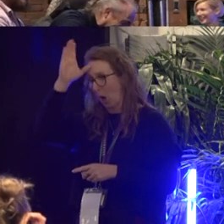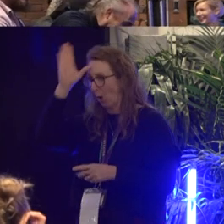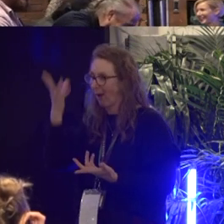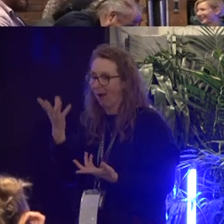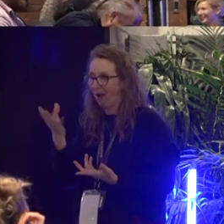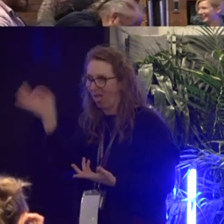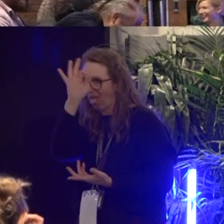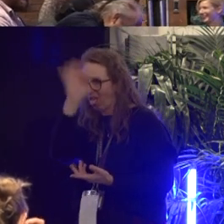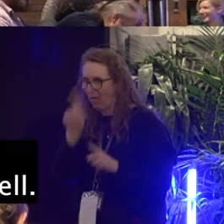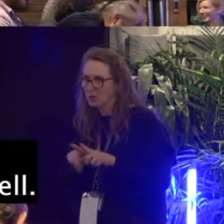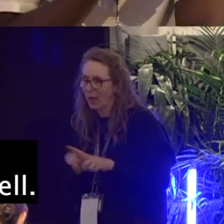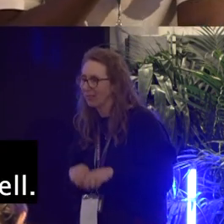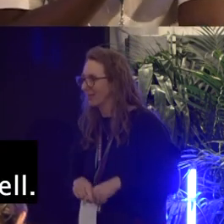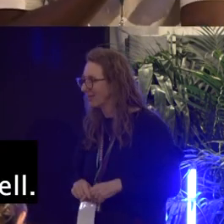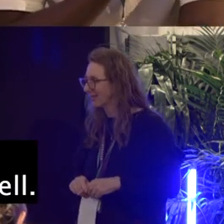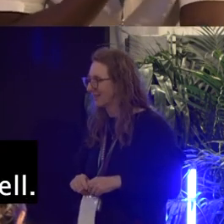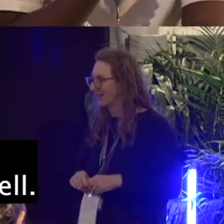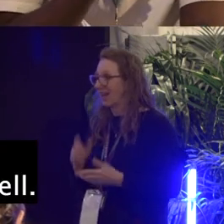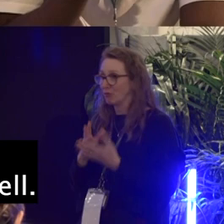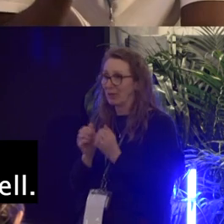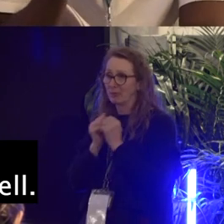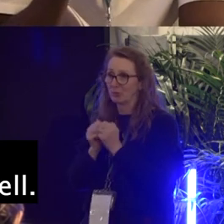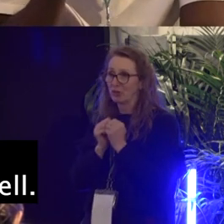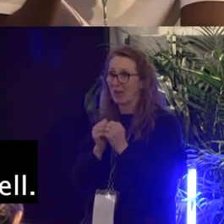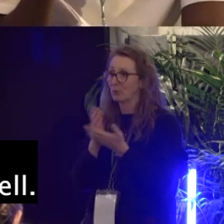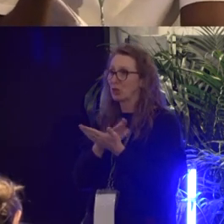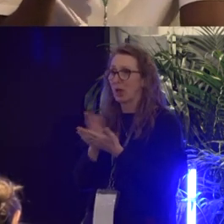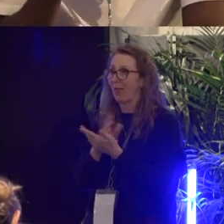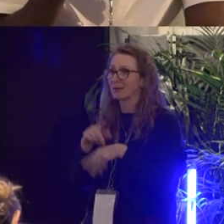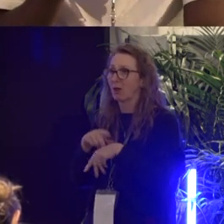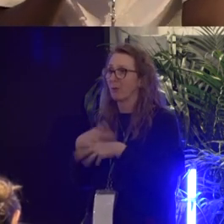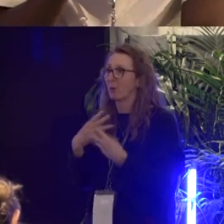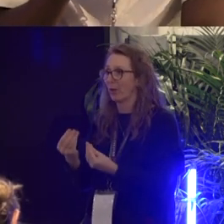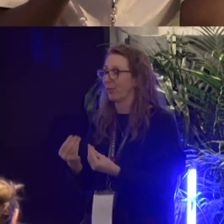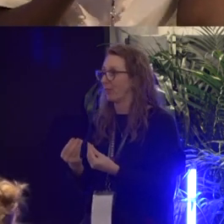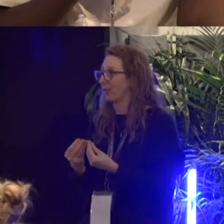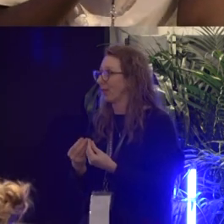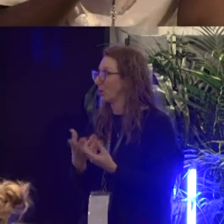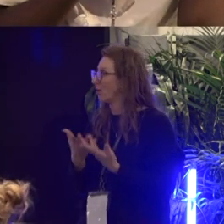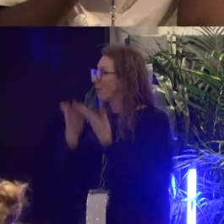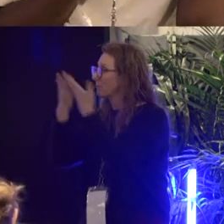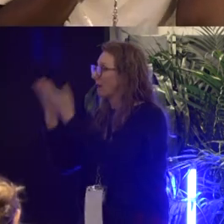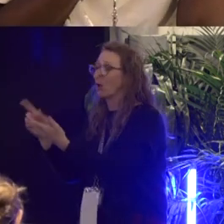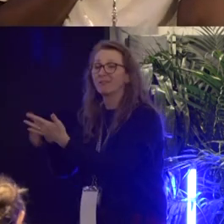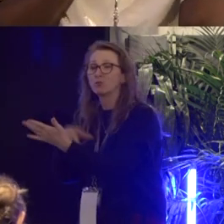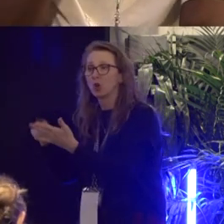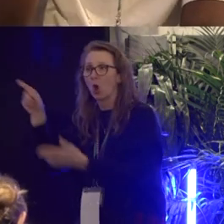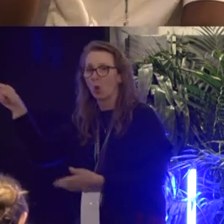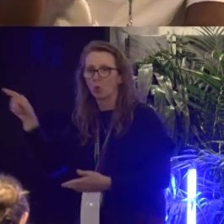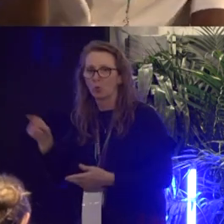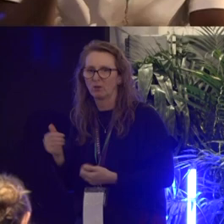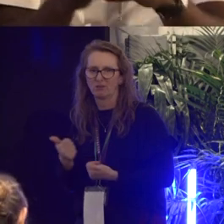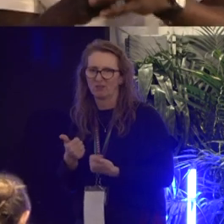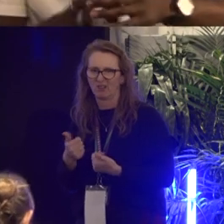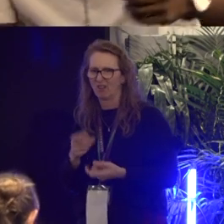work, man. And really, really, really, really appreciate being able to share this moment with you all as well. Joe, do I hand back over to you? Come on. Thank